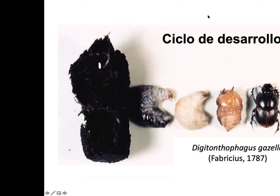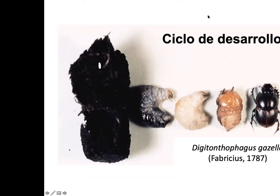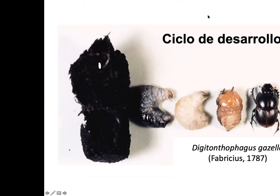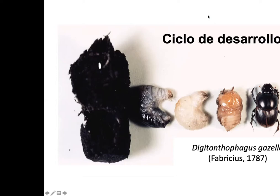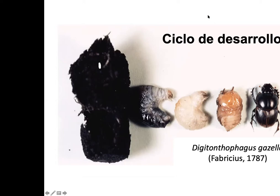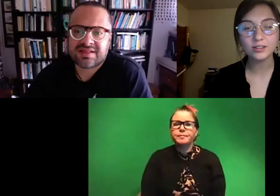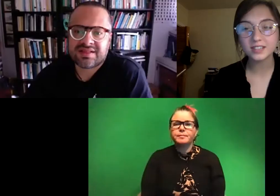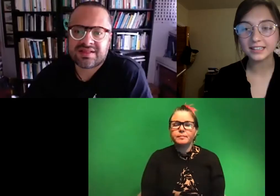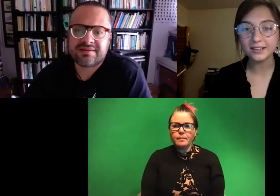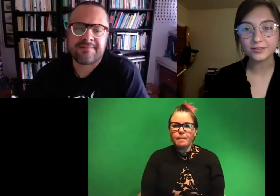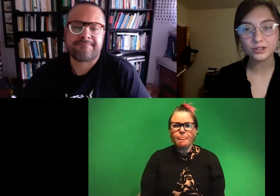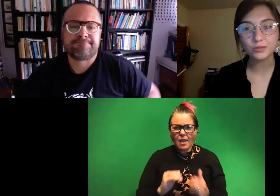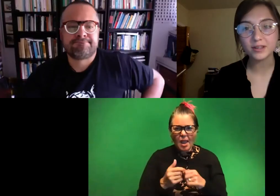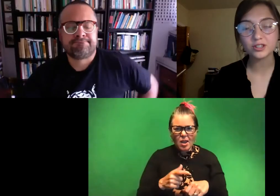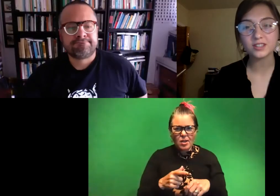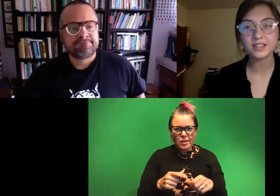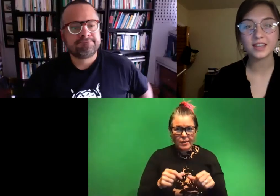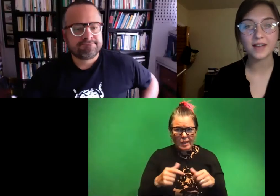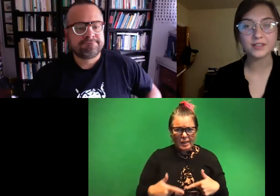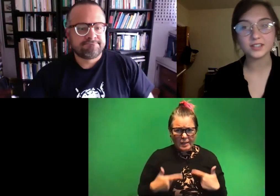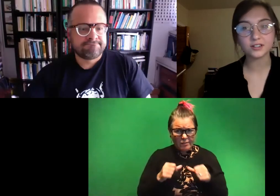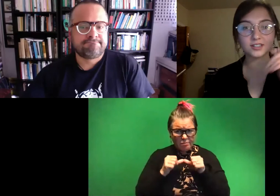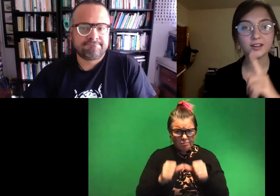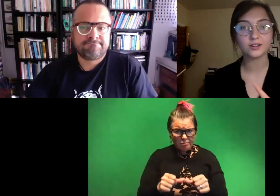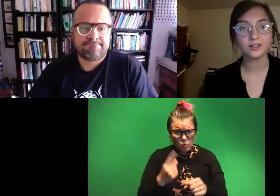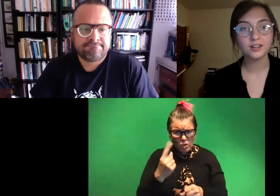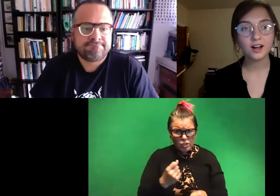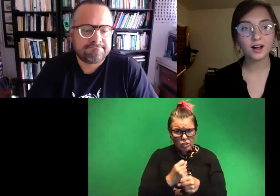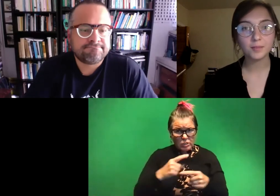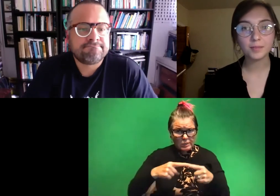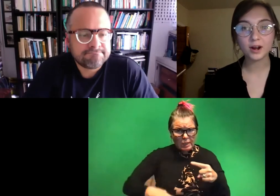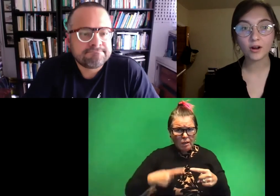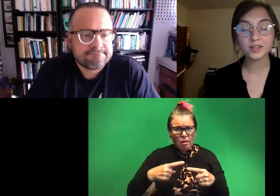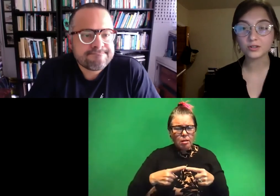I guess, like, how long do they live? Because you mentioned that they have a year cycle.